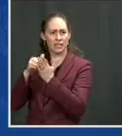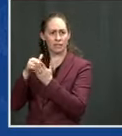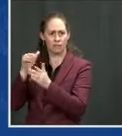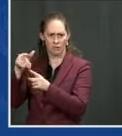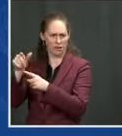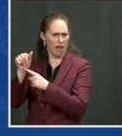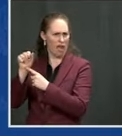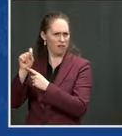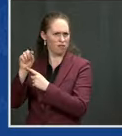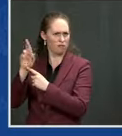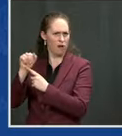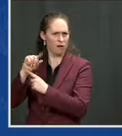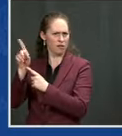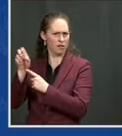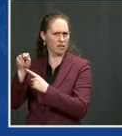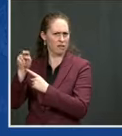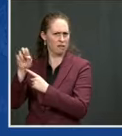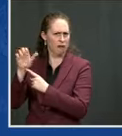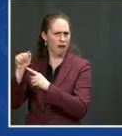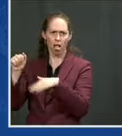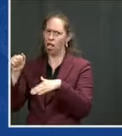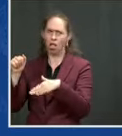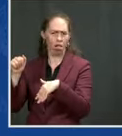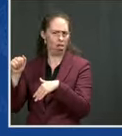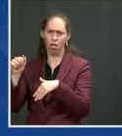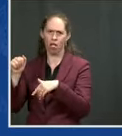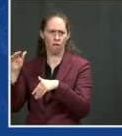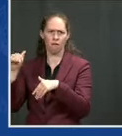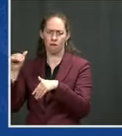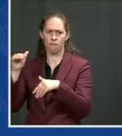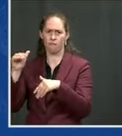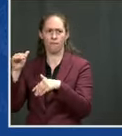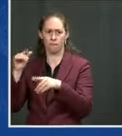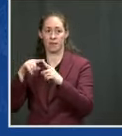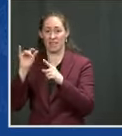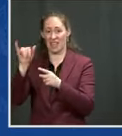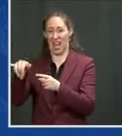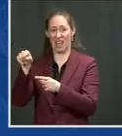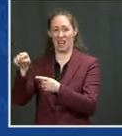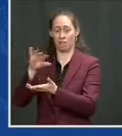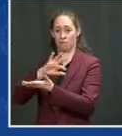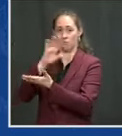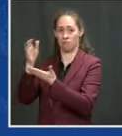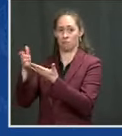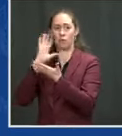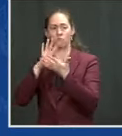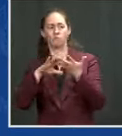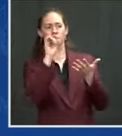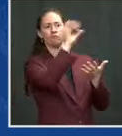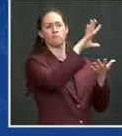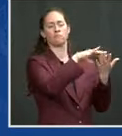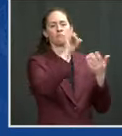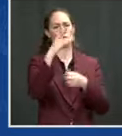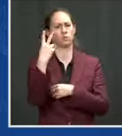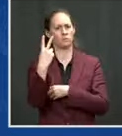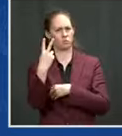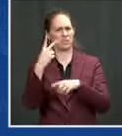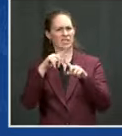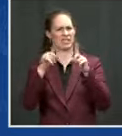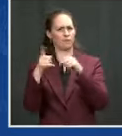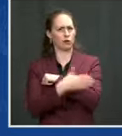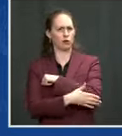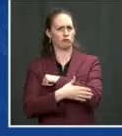the distribution of 60 million doses to two other countries, our neighboring countries who are desperately in need of vaccines.